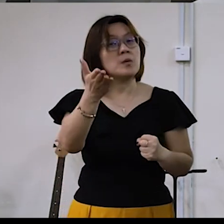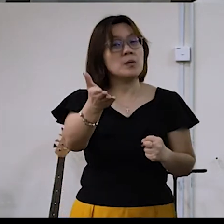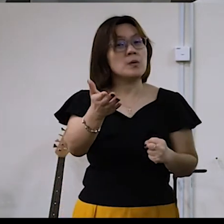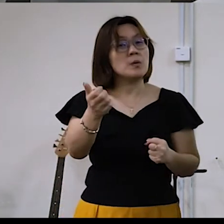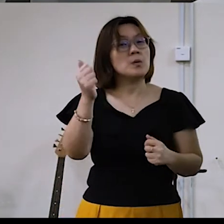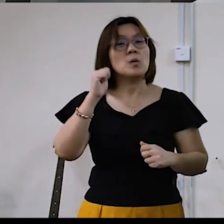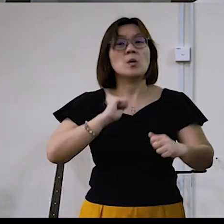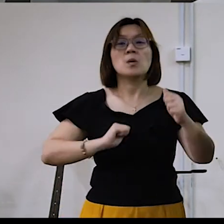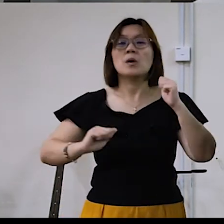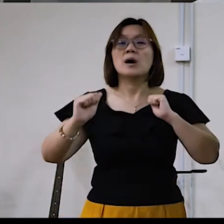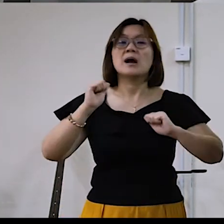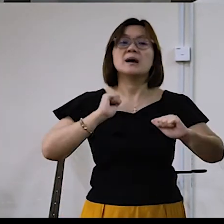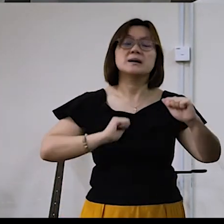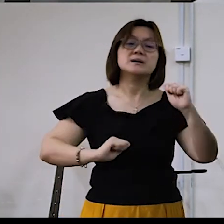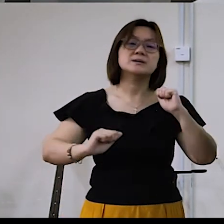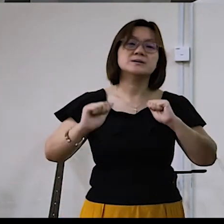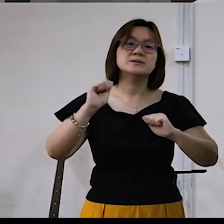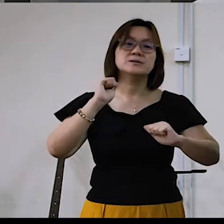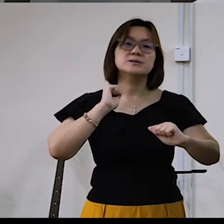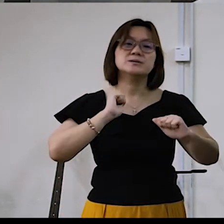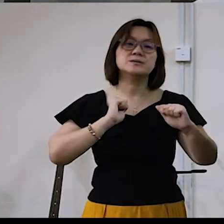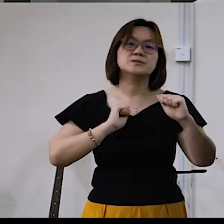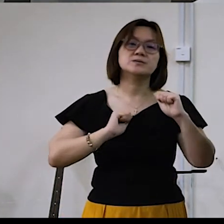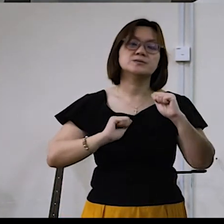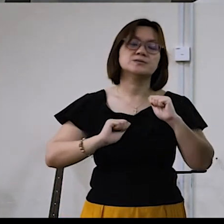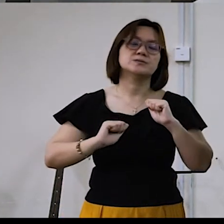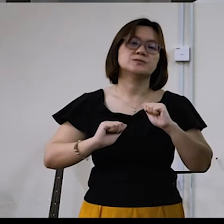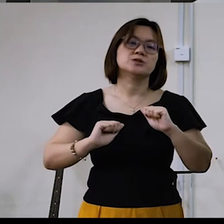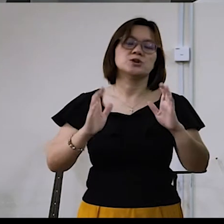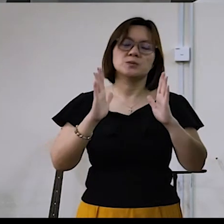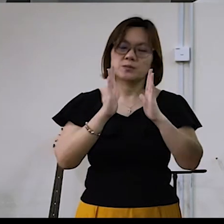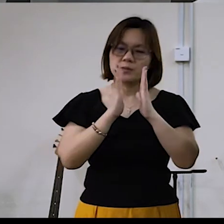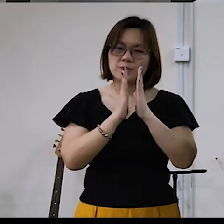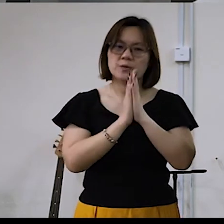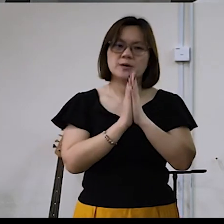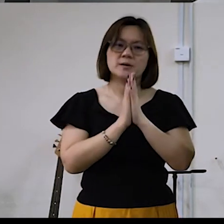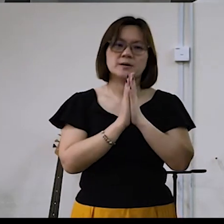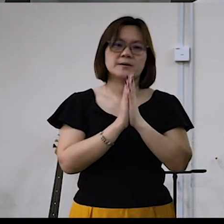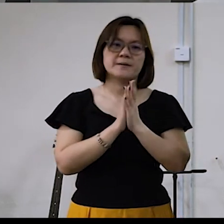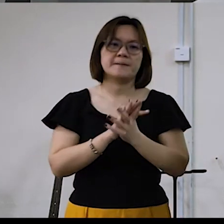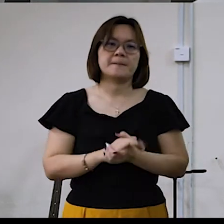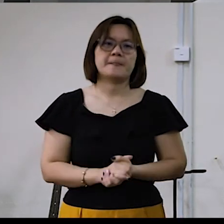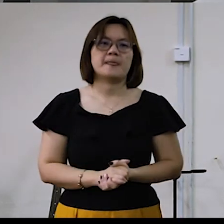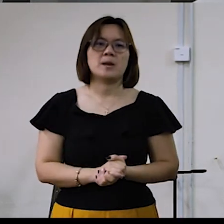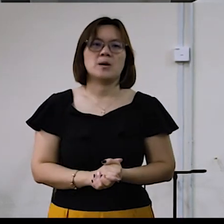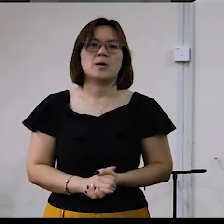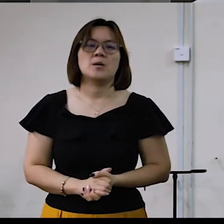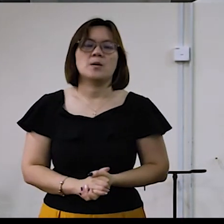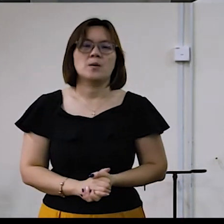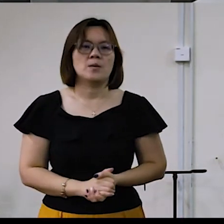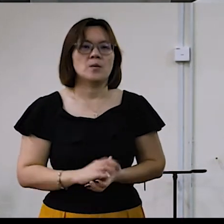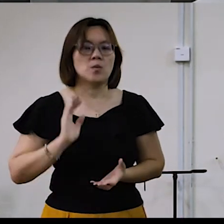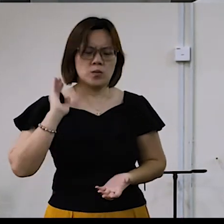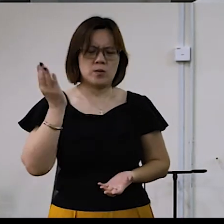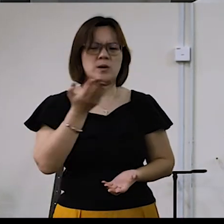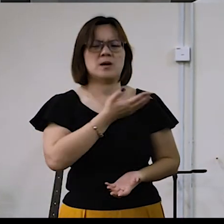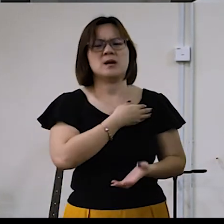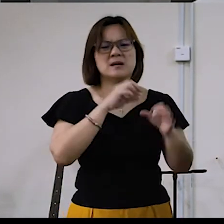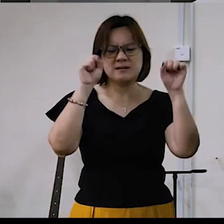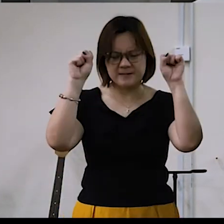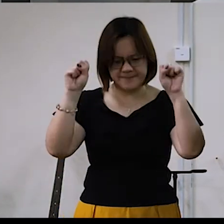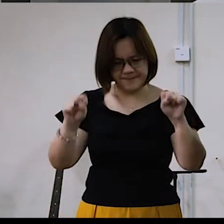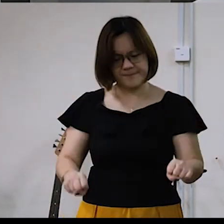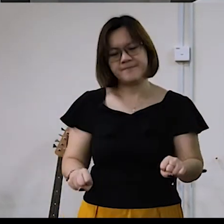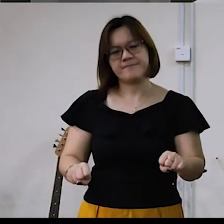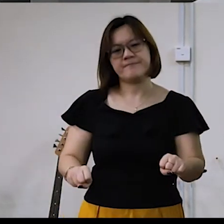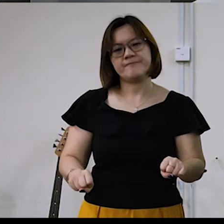through the Holy Spirit there. Pray in the Spirit. Every true born-again Christian can pray in the Spirit.